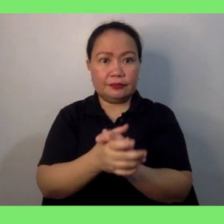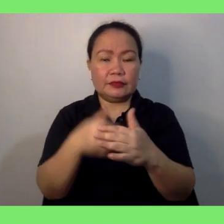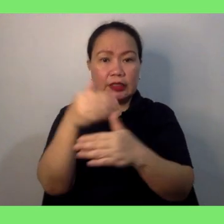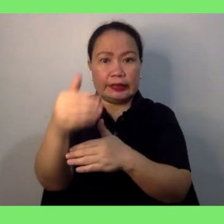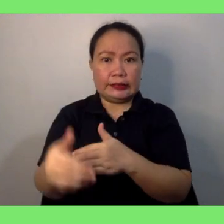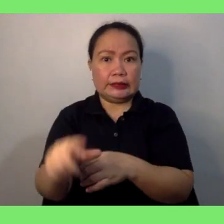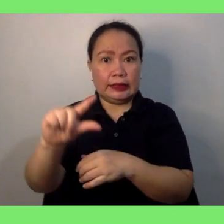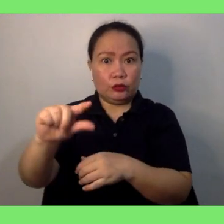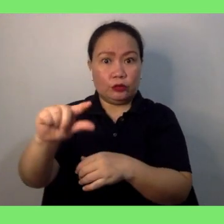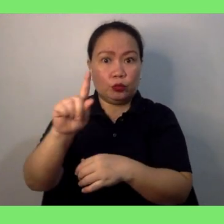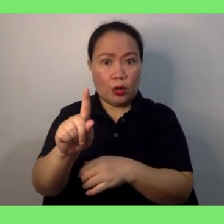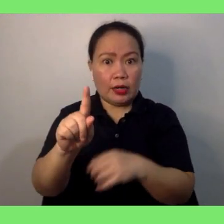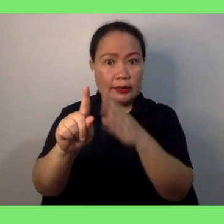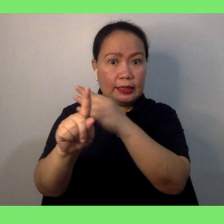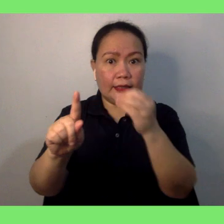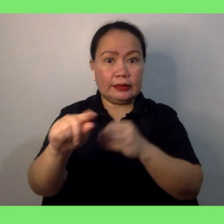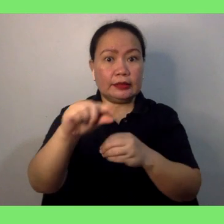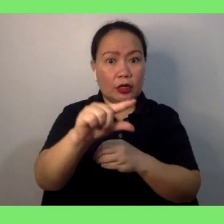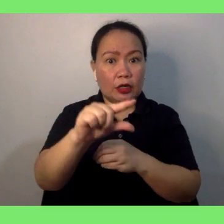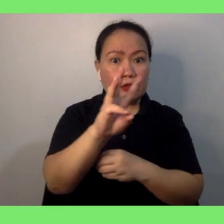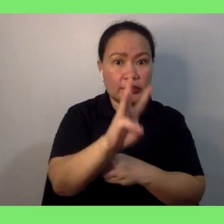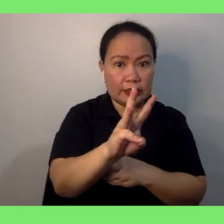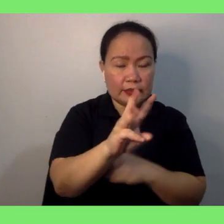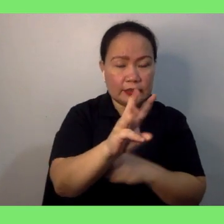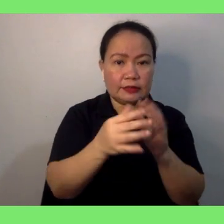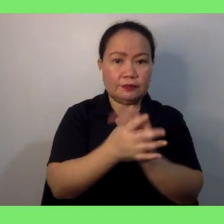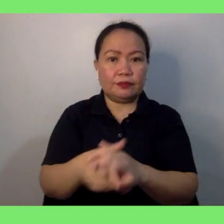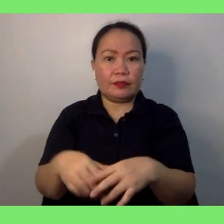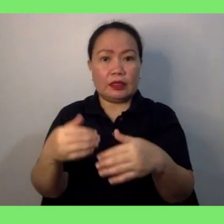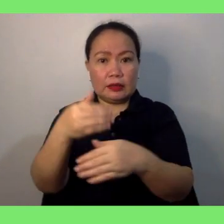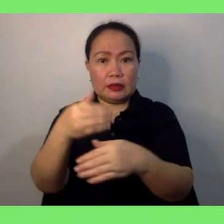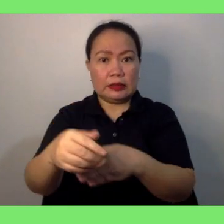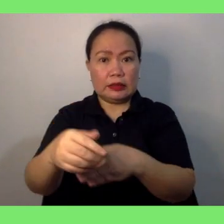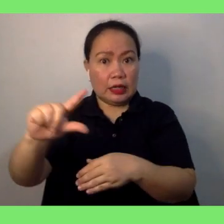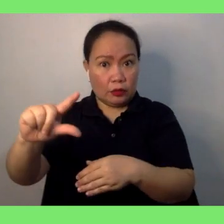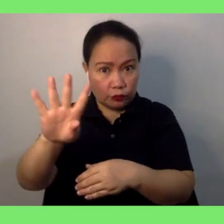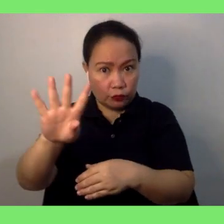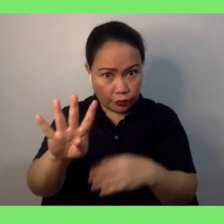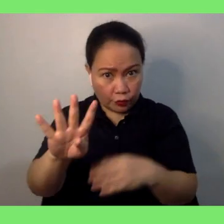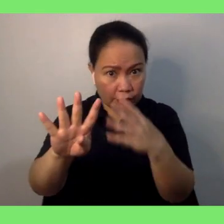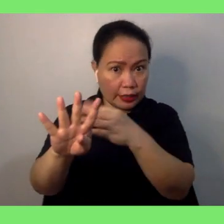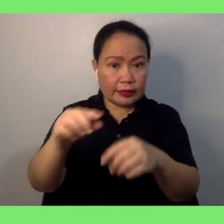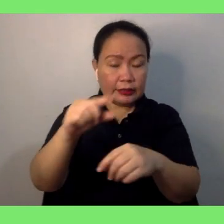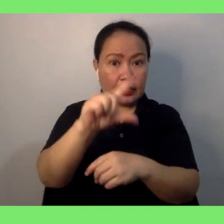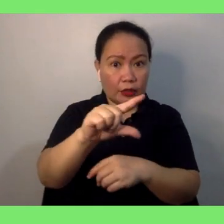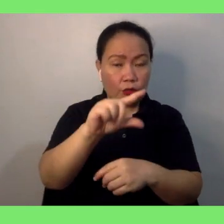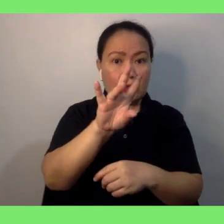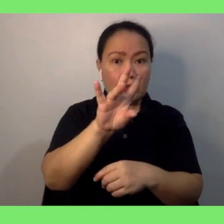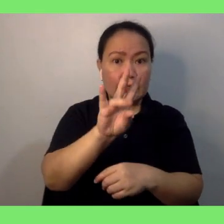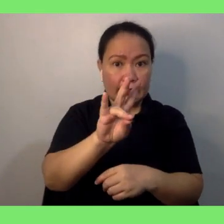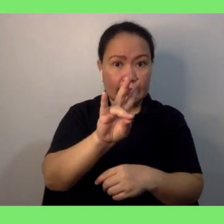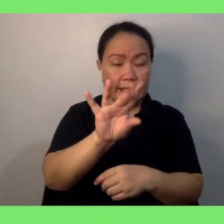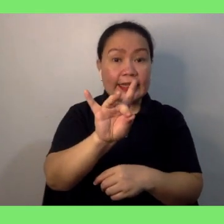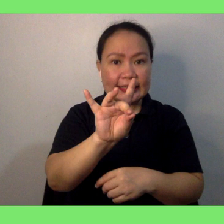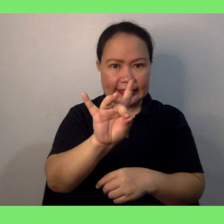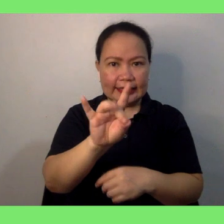1 and angle 6, angle 4 and angle 8. Okay, so pag sinabi natin